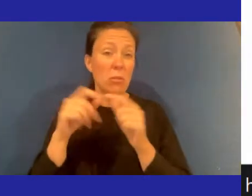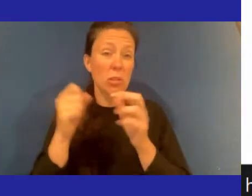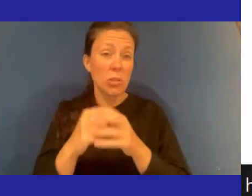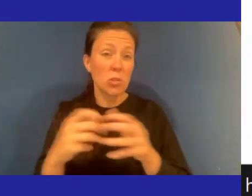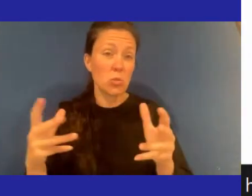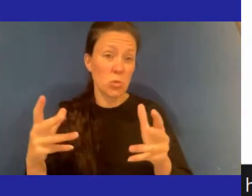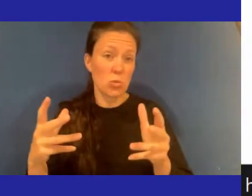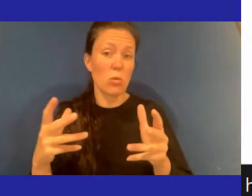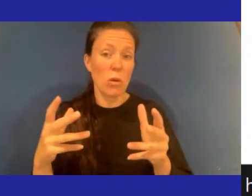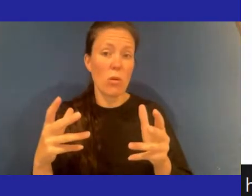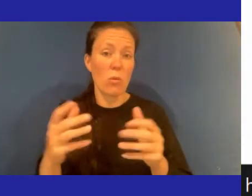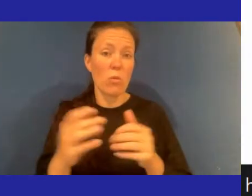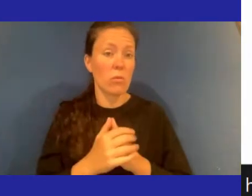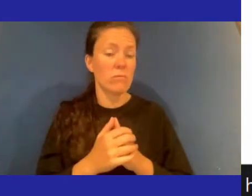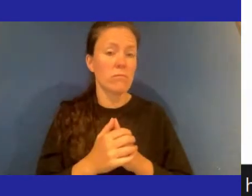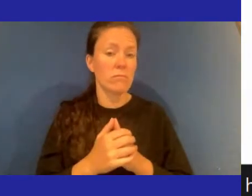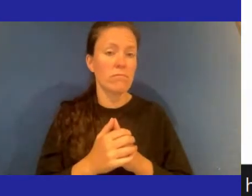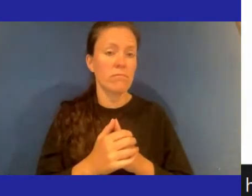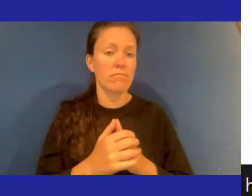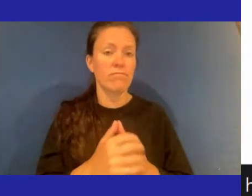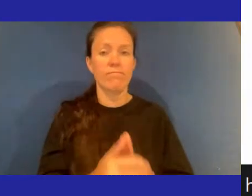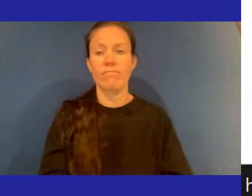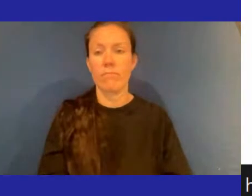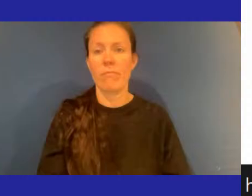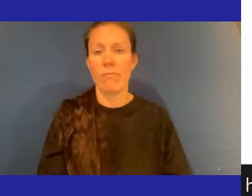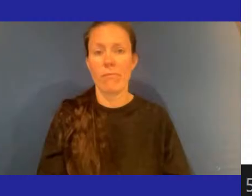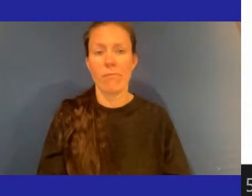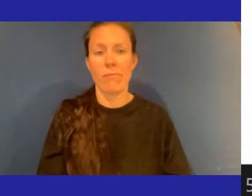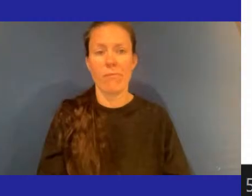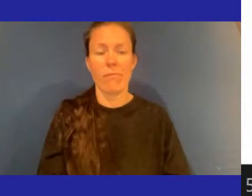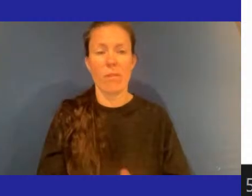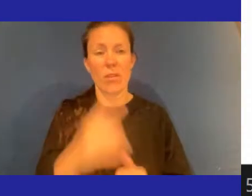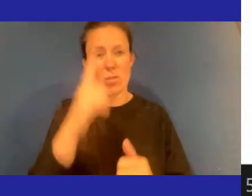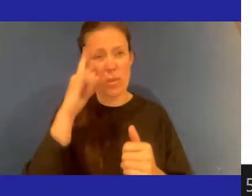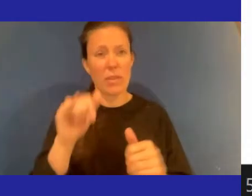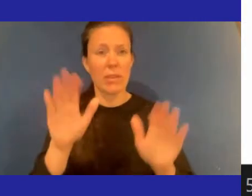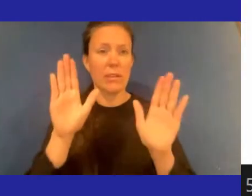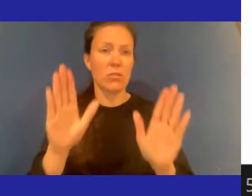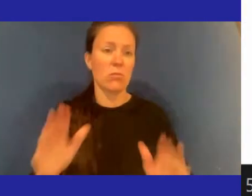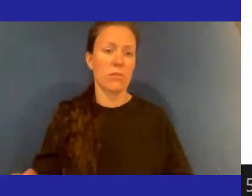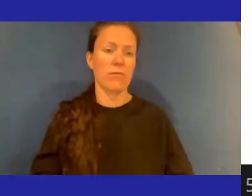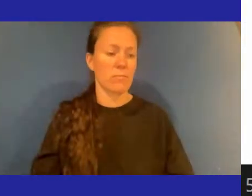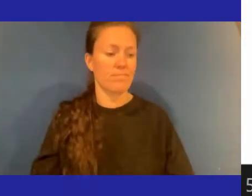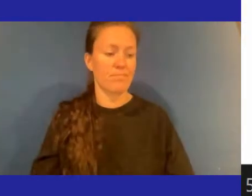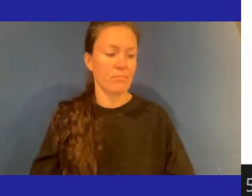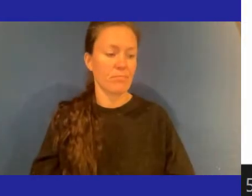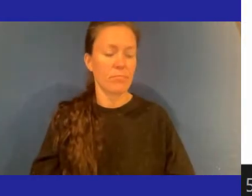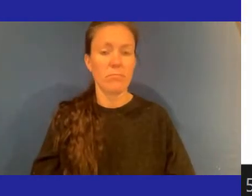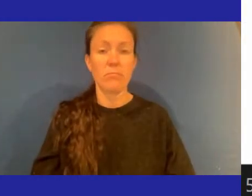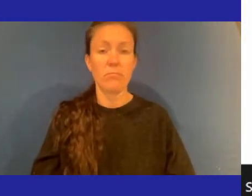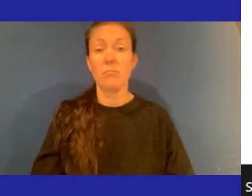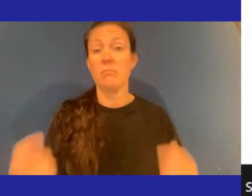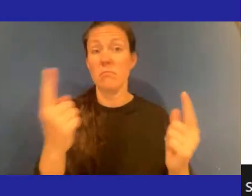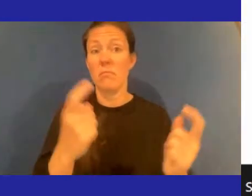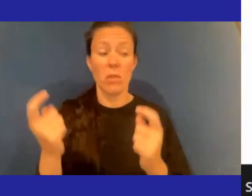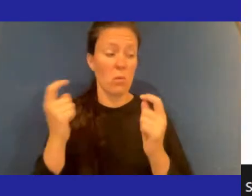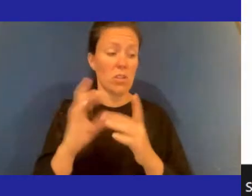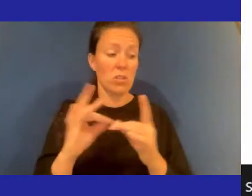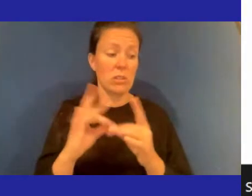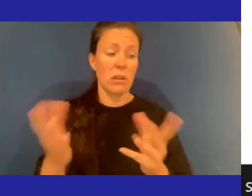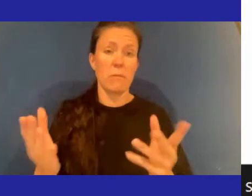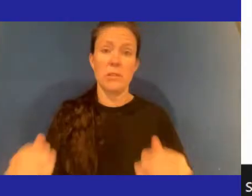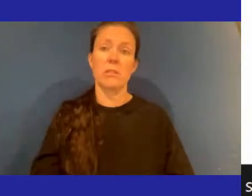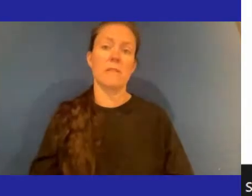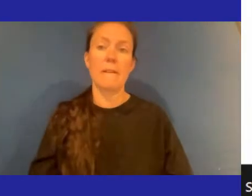again attract top-notch physicians. So I think that's all wonderful. Questions, comments, Dr. Spiritu, any